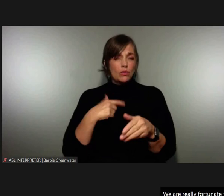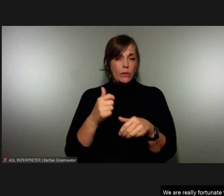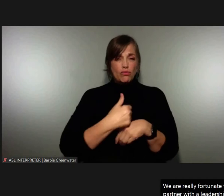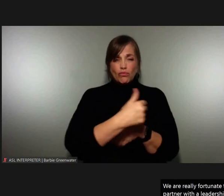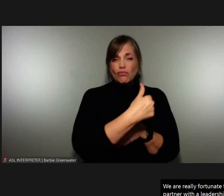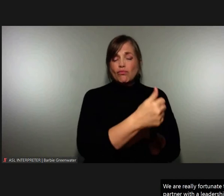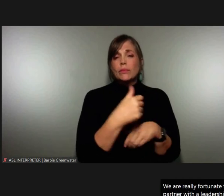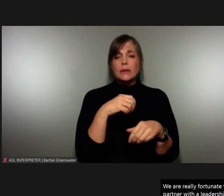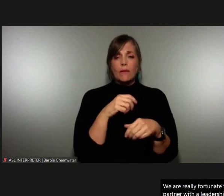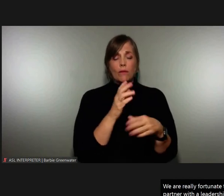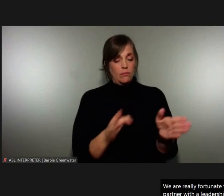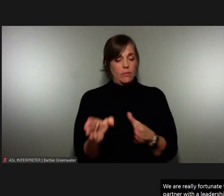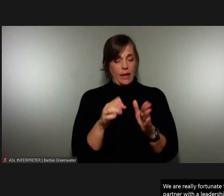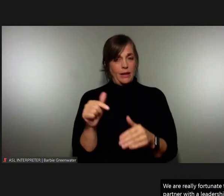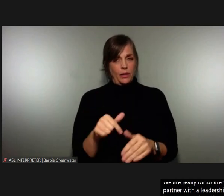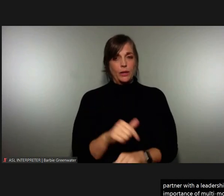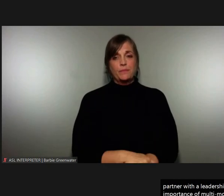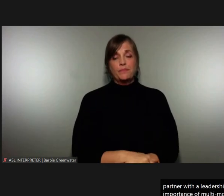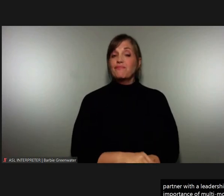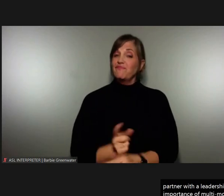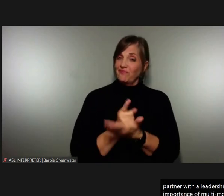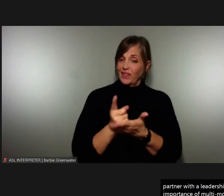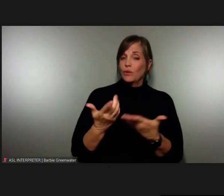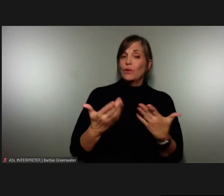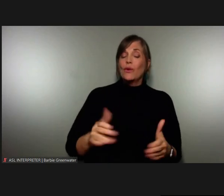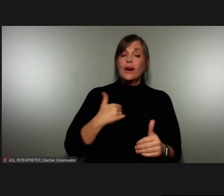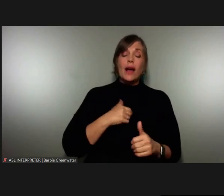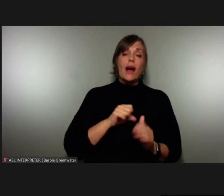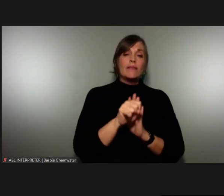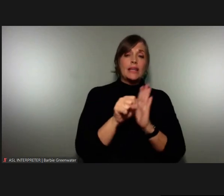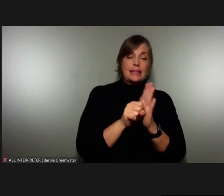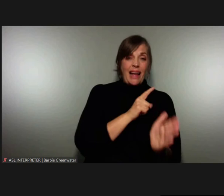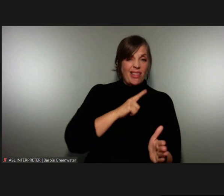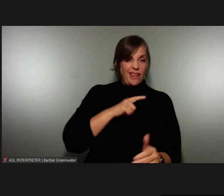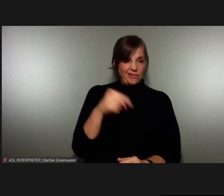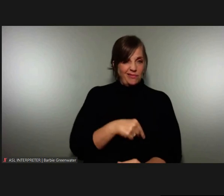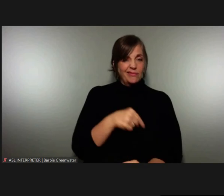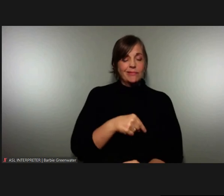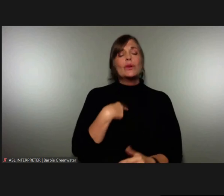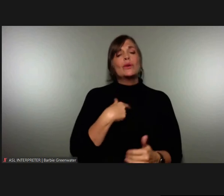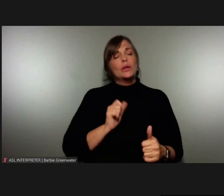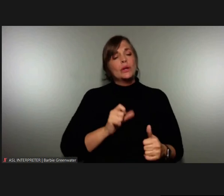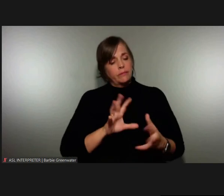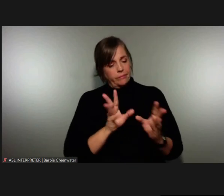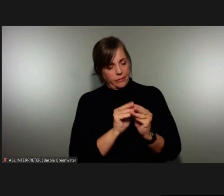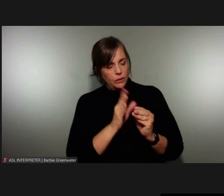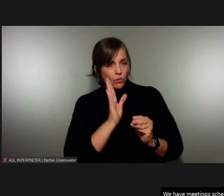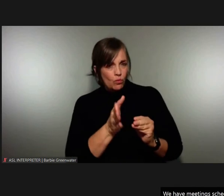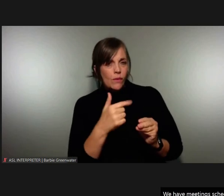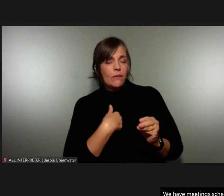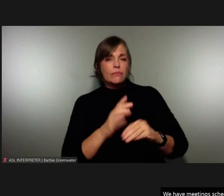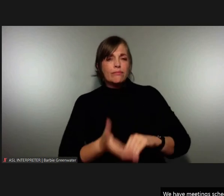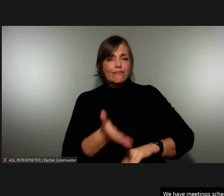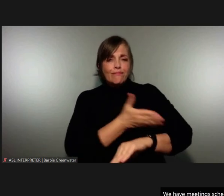region. We have meetings scheduled this week with Ohio state legislators to stress the importance of increased